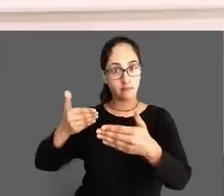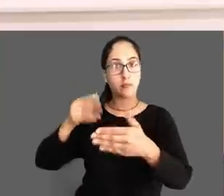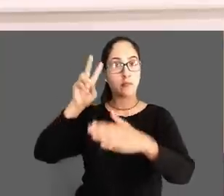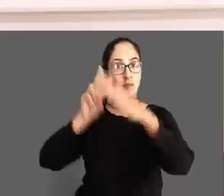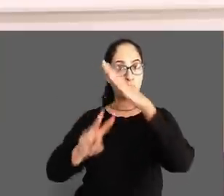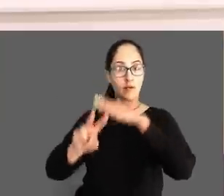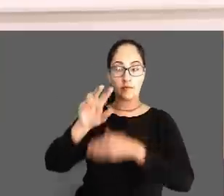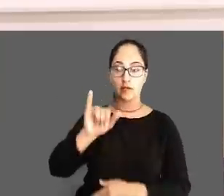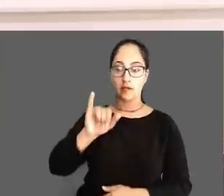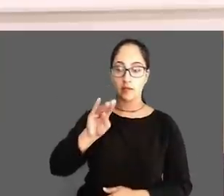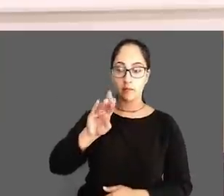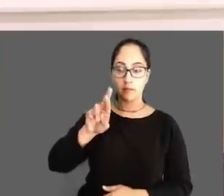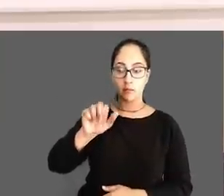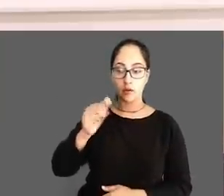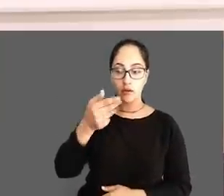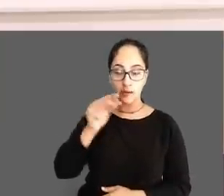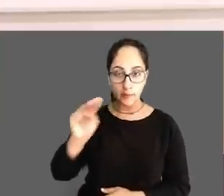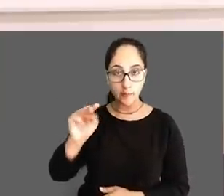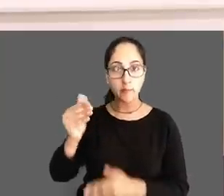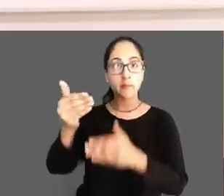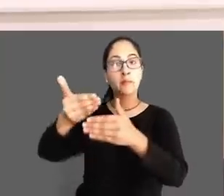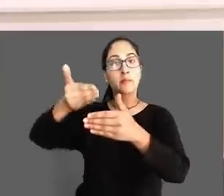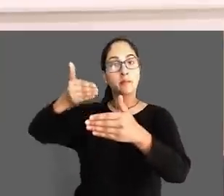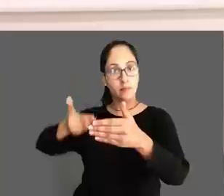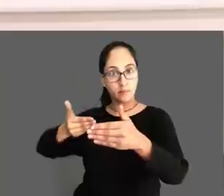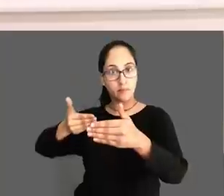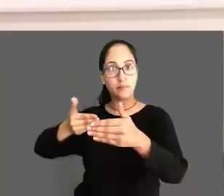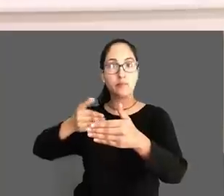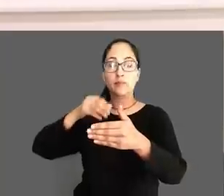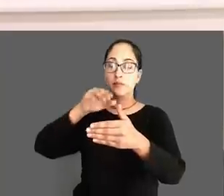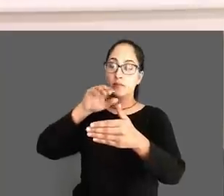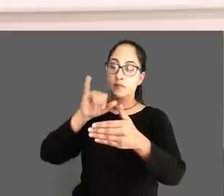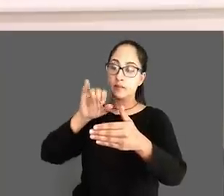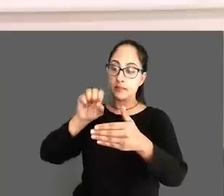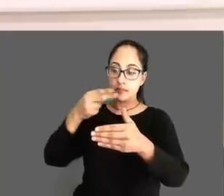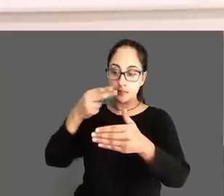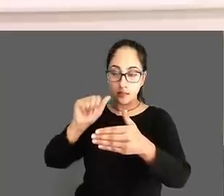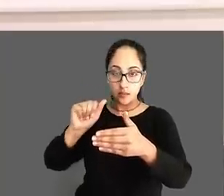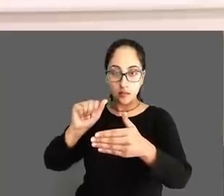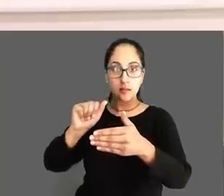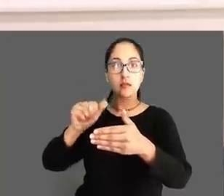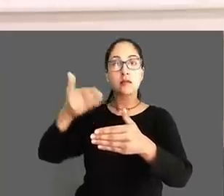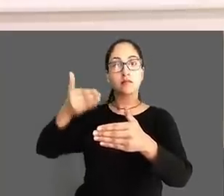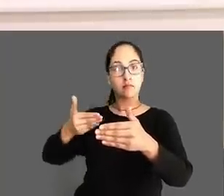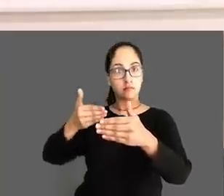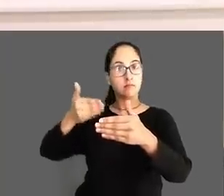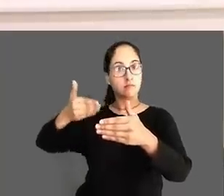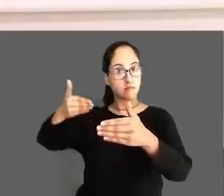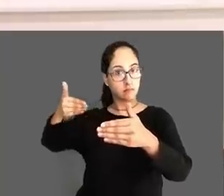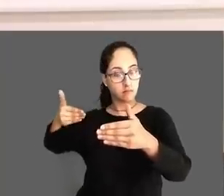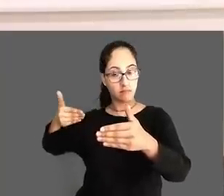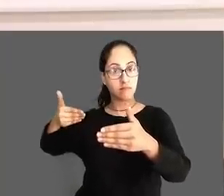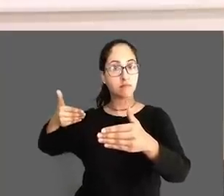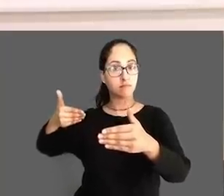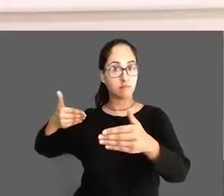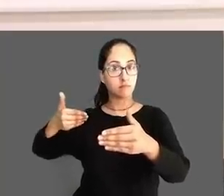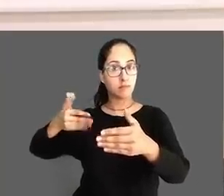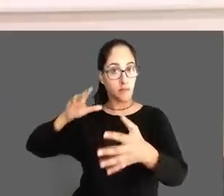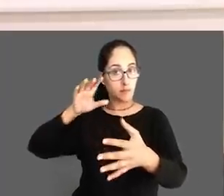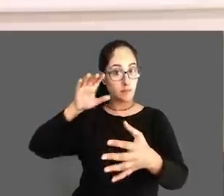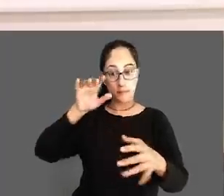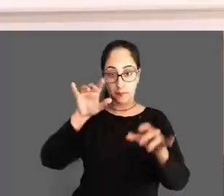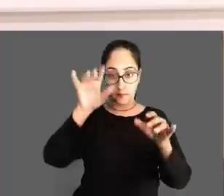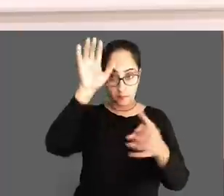Musa, Jesus or Isa, may peace be upon all of them. And the belief is that Prophet